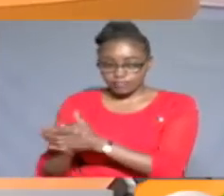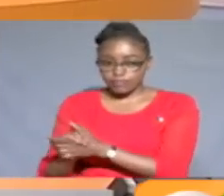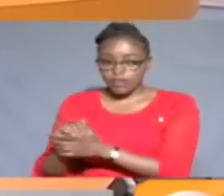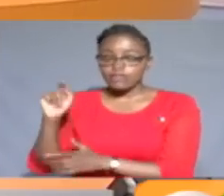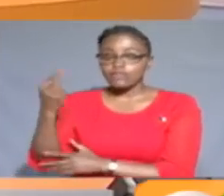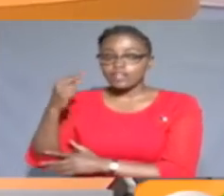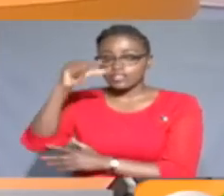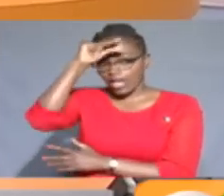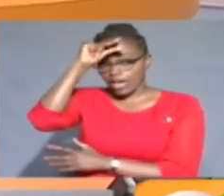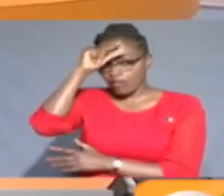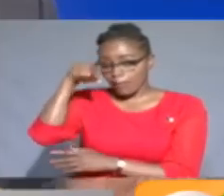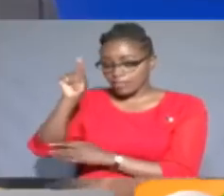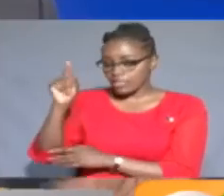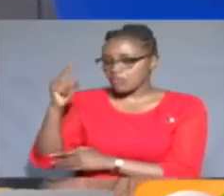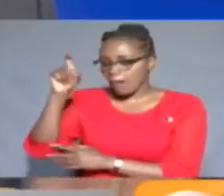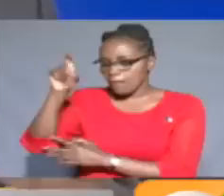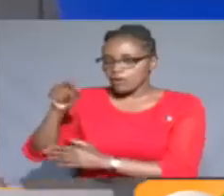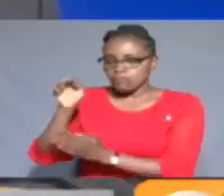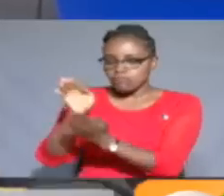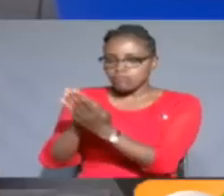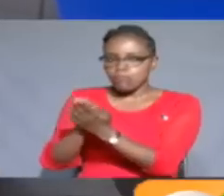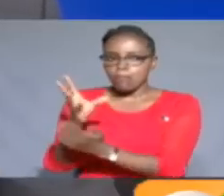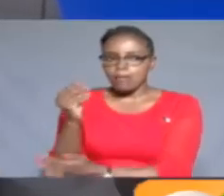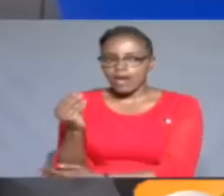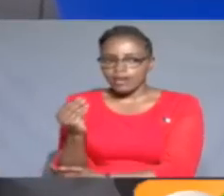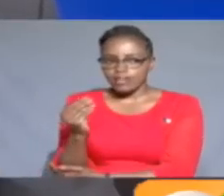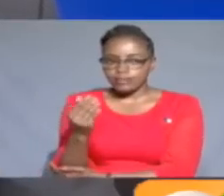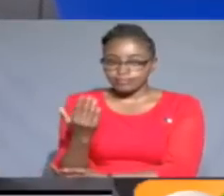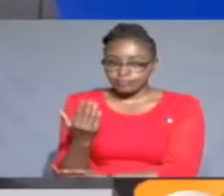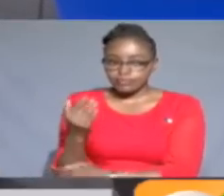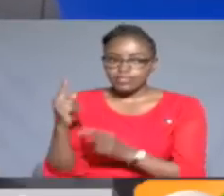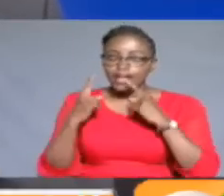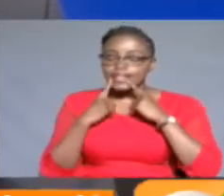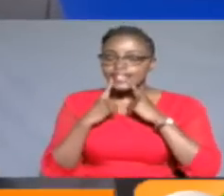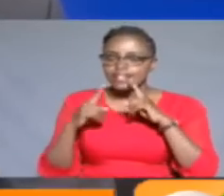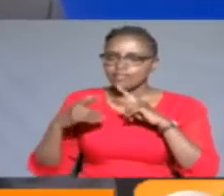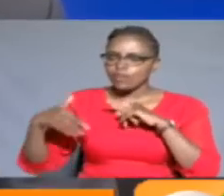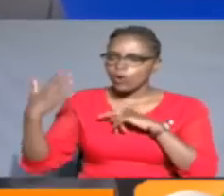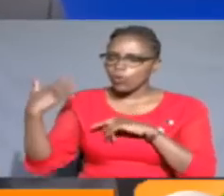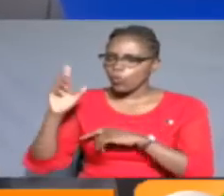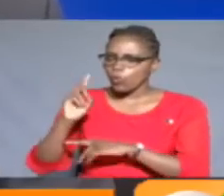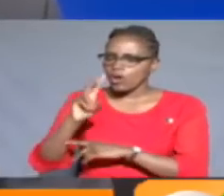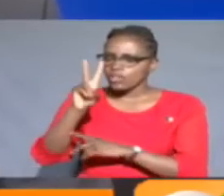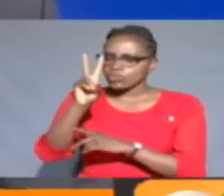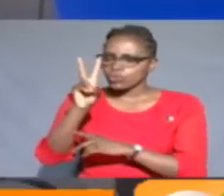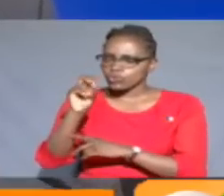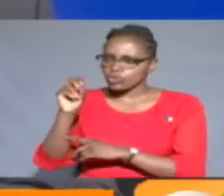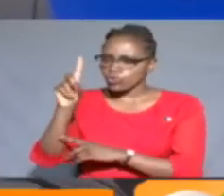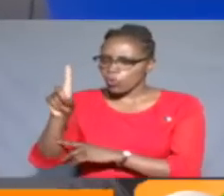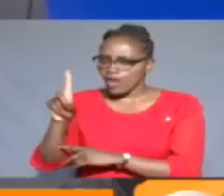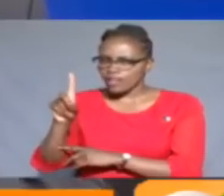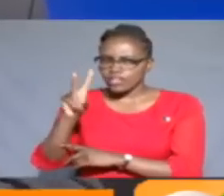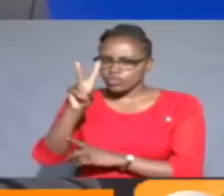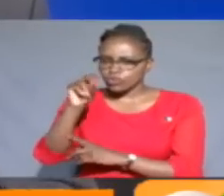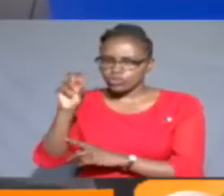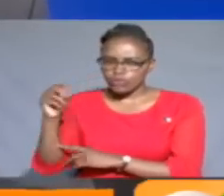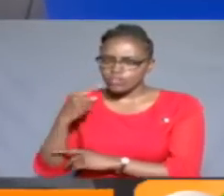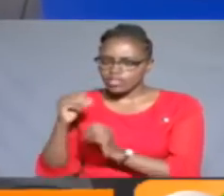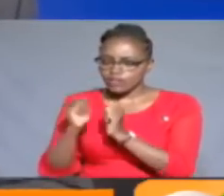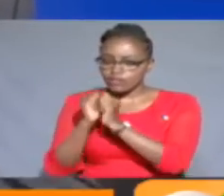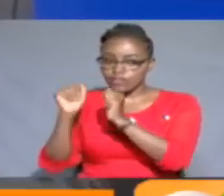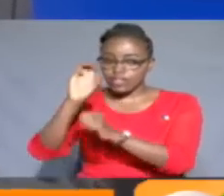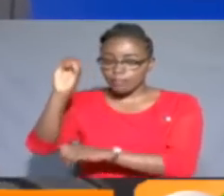all, the government has to put money, I said it. A budget declaration way back in 2000, 2001, we said we'll do